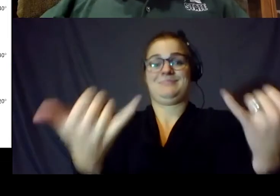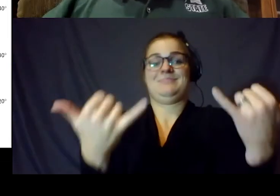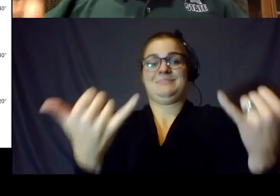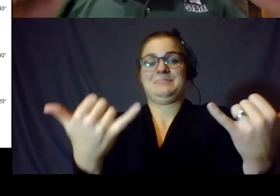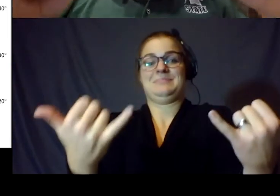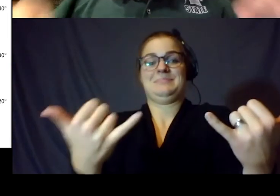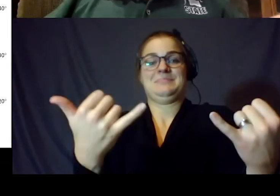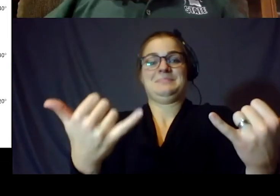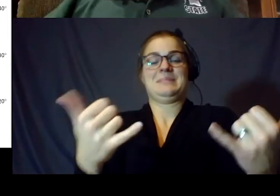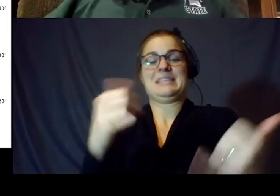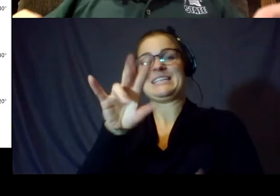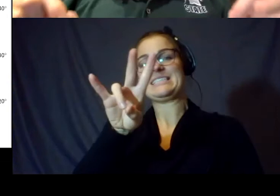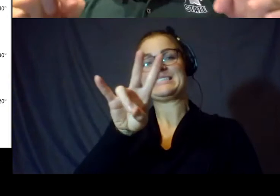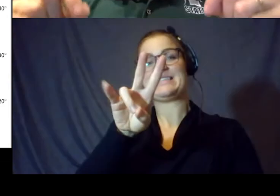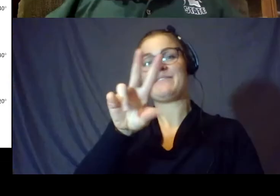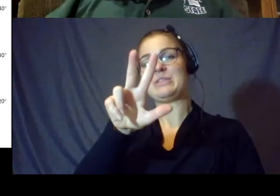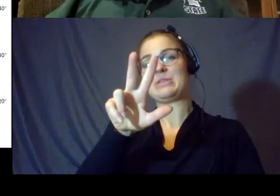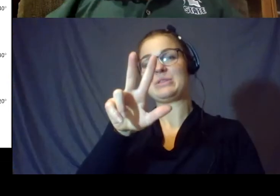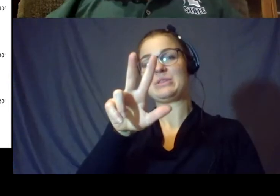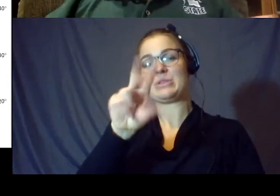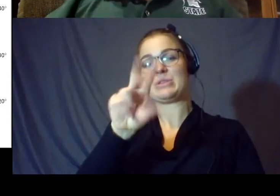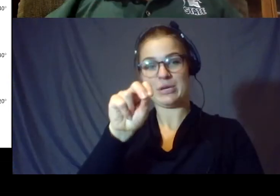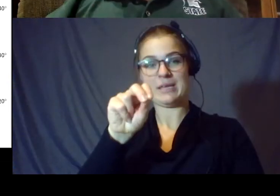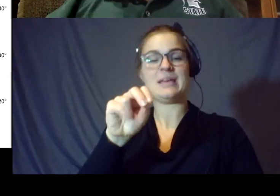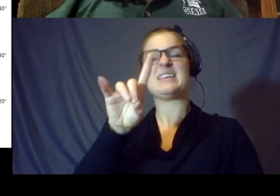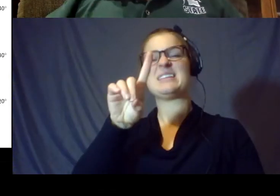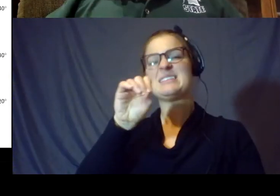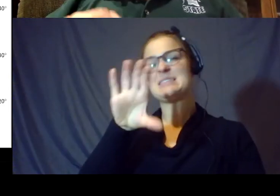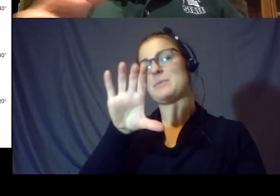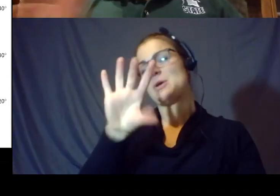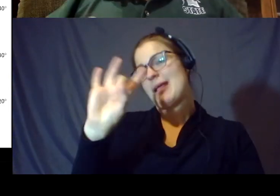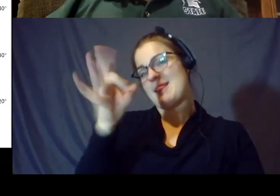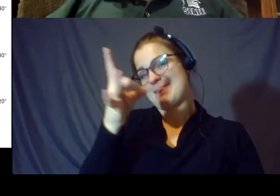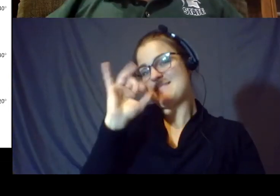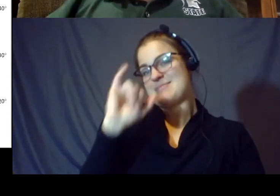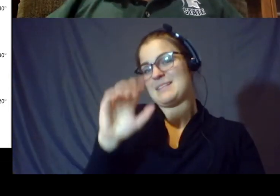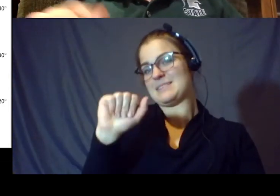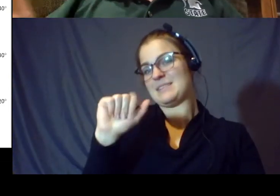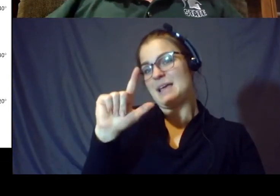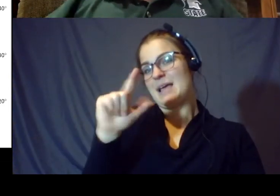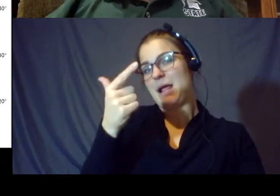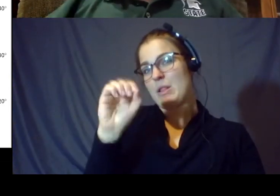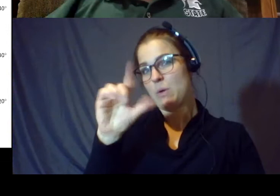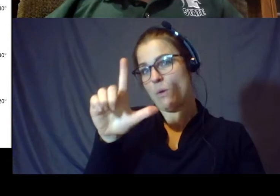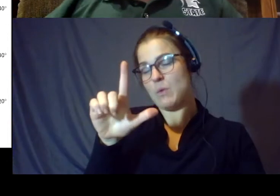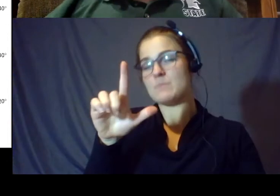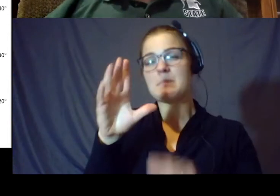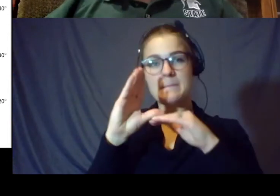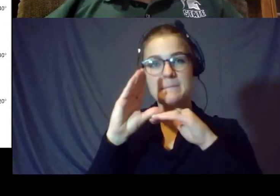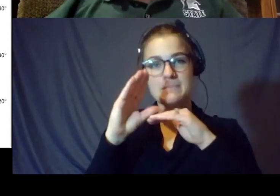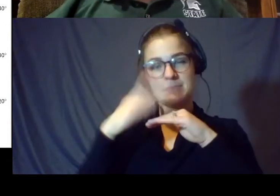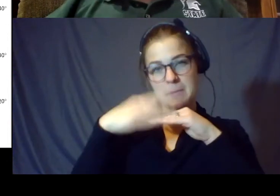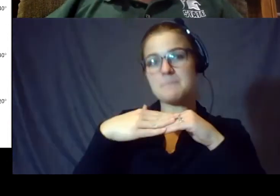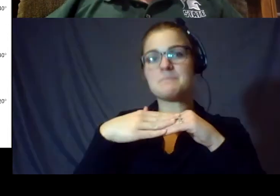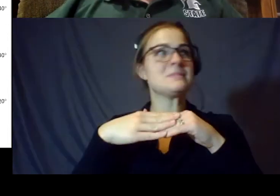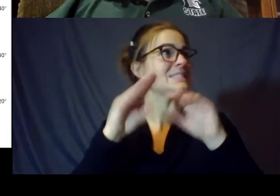now, 7:30, December 8th is the minimum of algol. So if I don't talk for too long, and if it's clear outside, which it probably